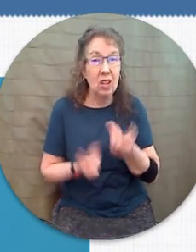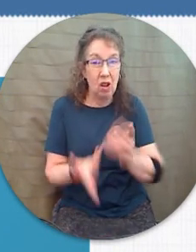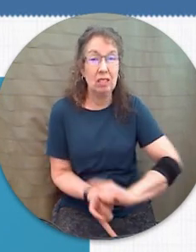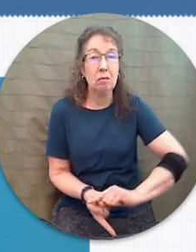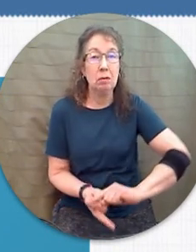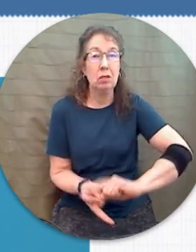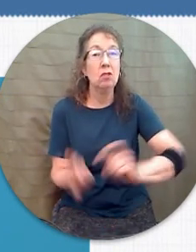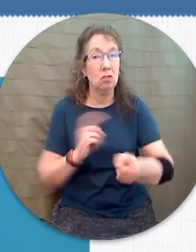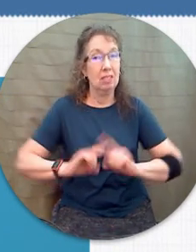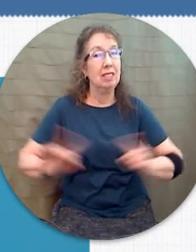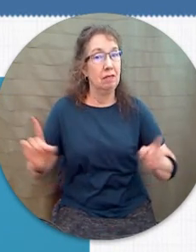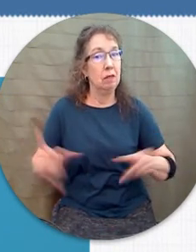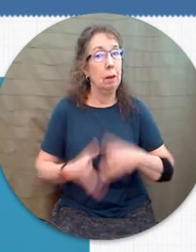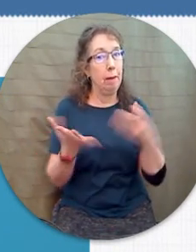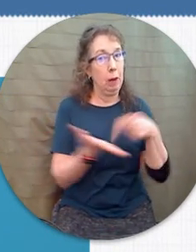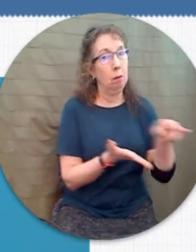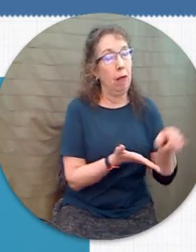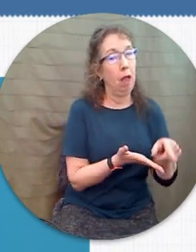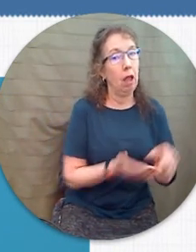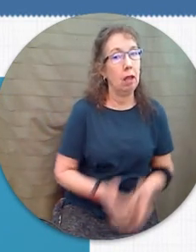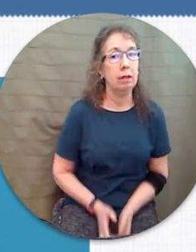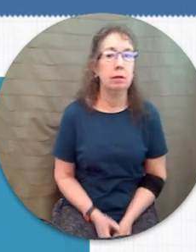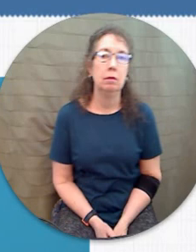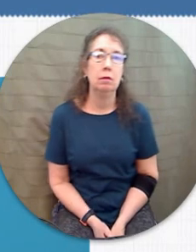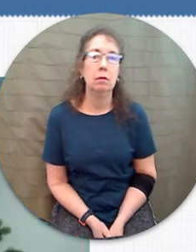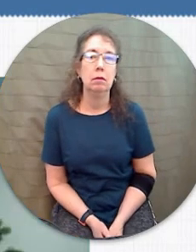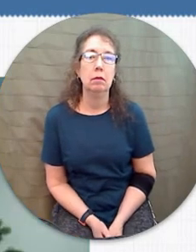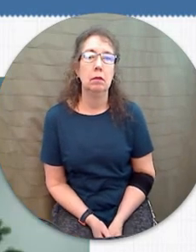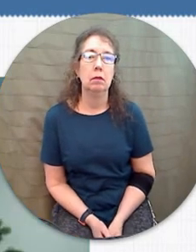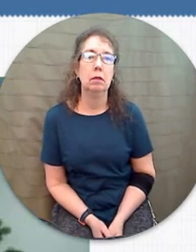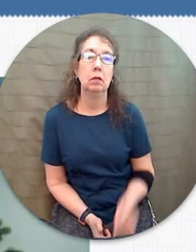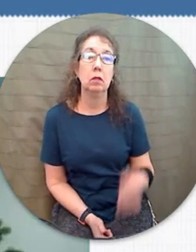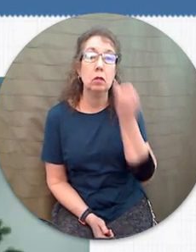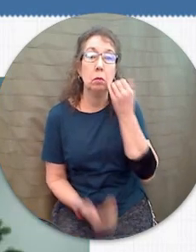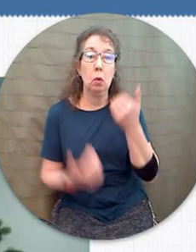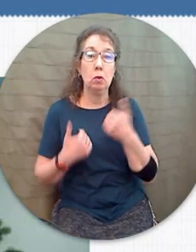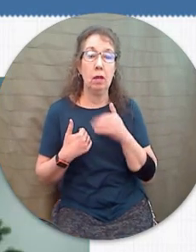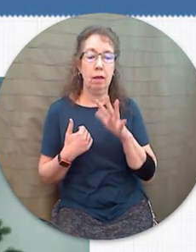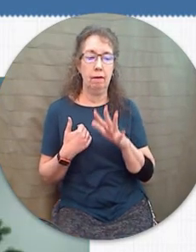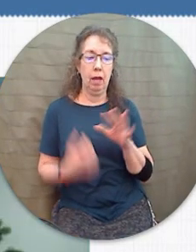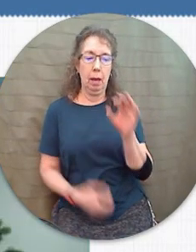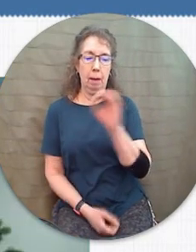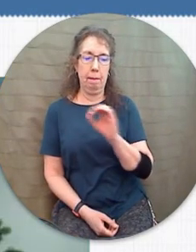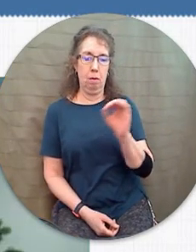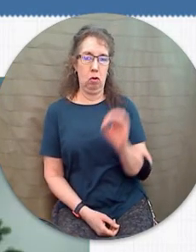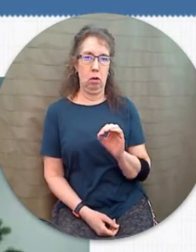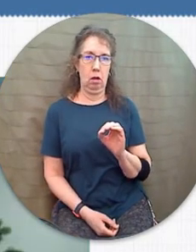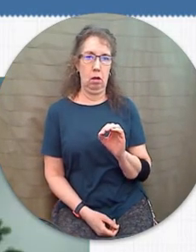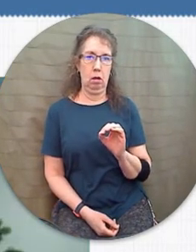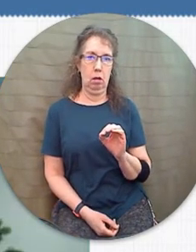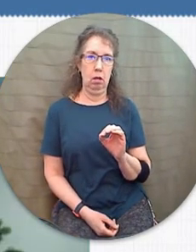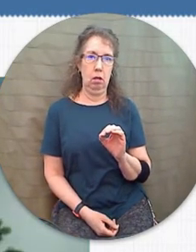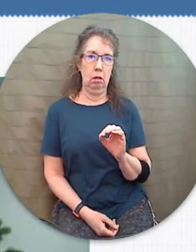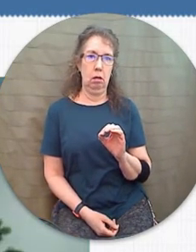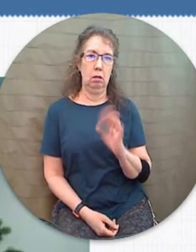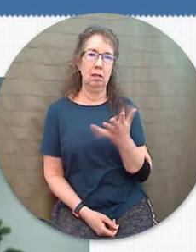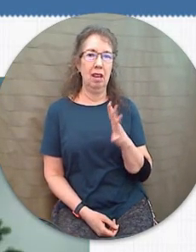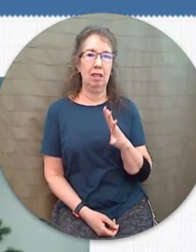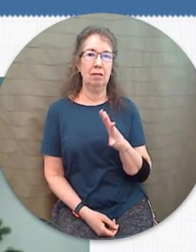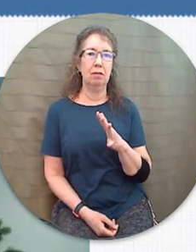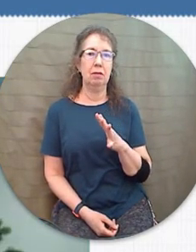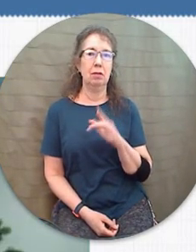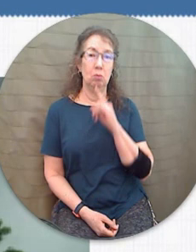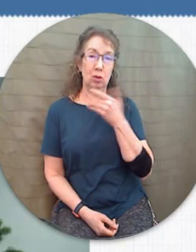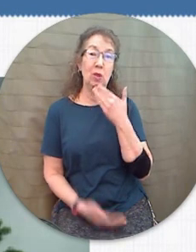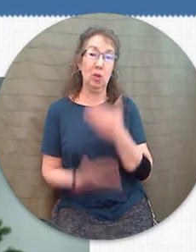So if you get down to a mortgage interest rate of 5%, like that's a pretty historical low, like that's